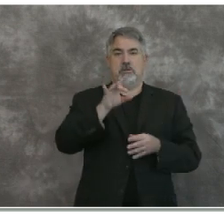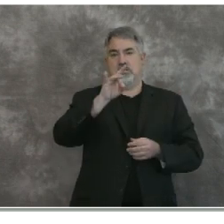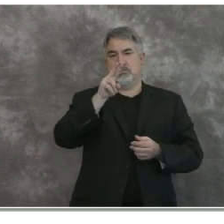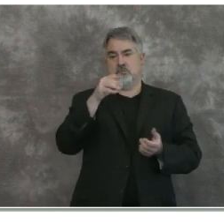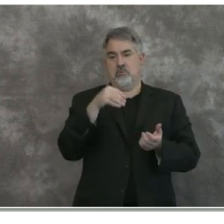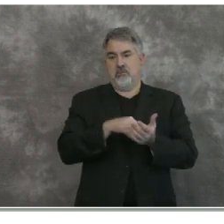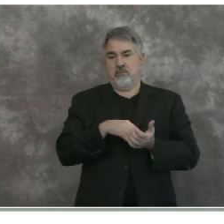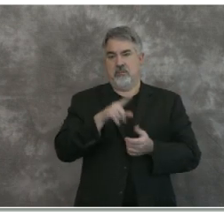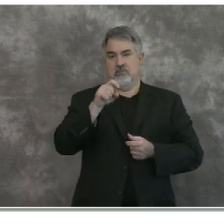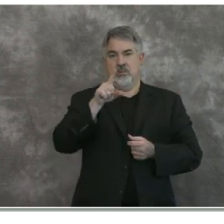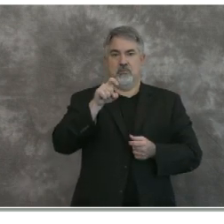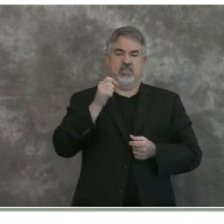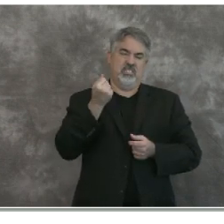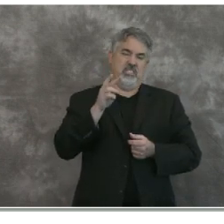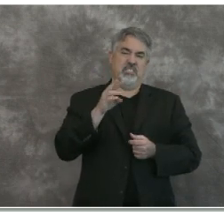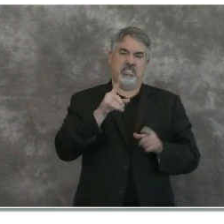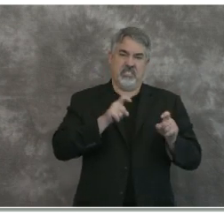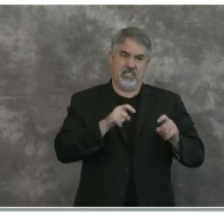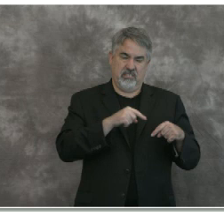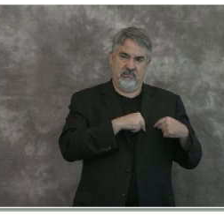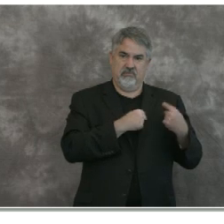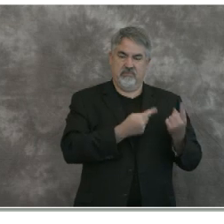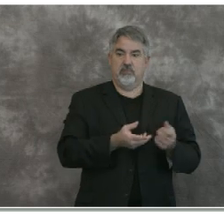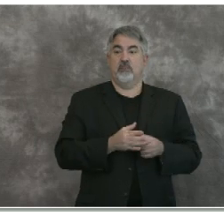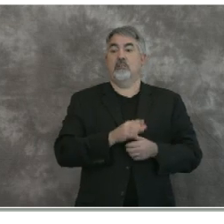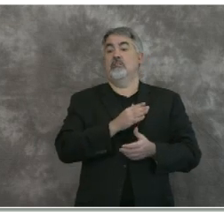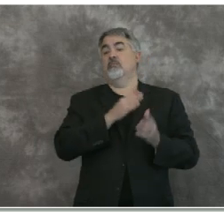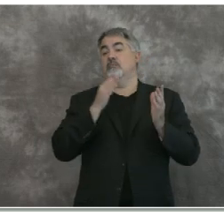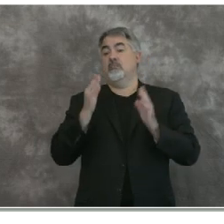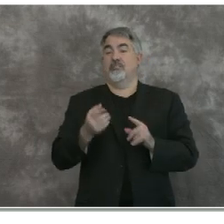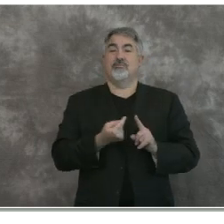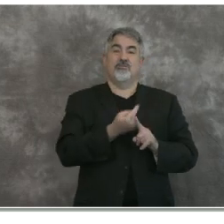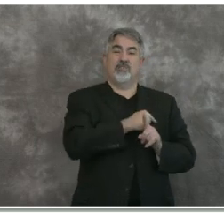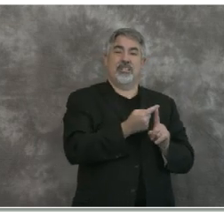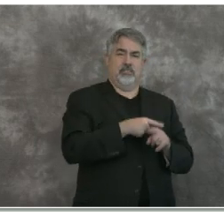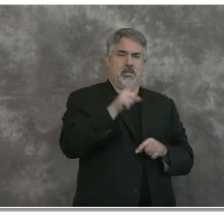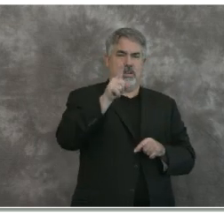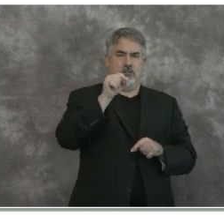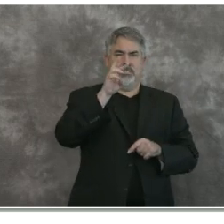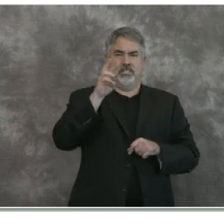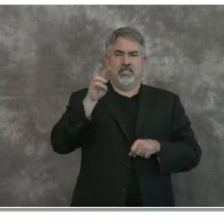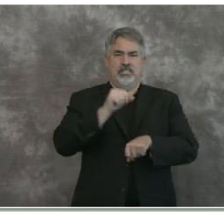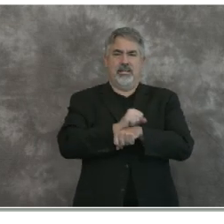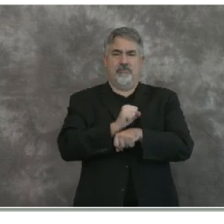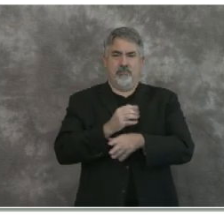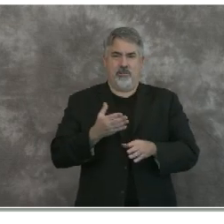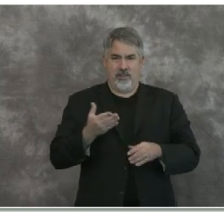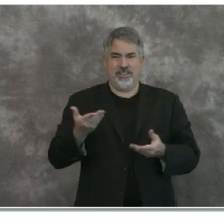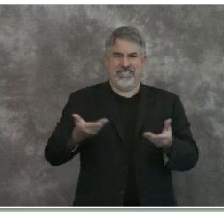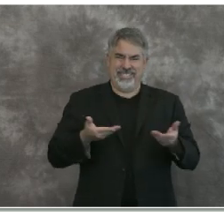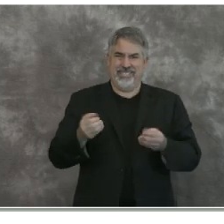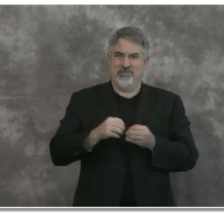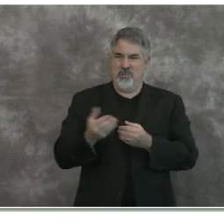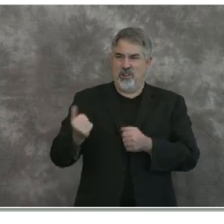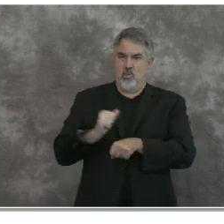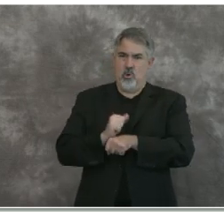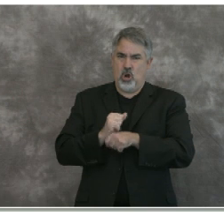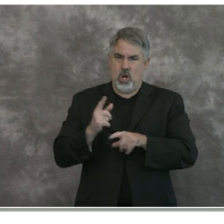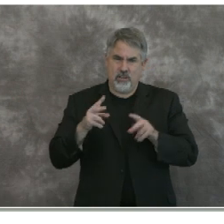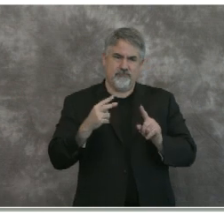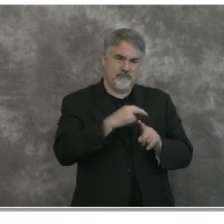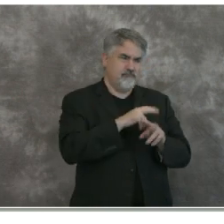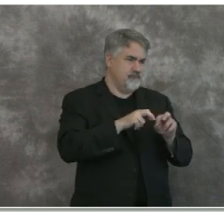continue the process of backgrounding and beginning the training, onboarding type efforts around our contact tracers and investigations performed continues to go